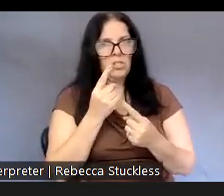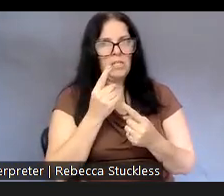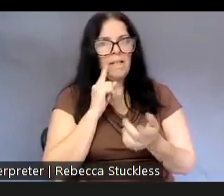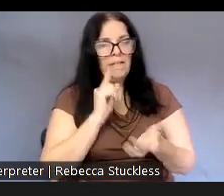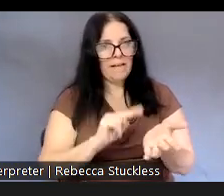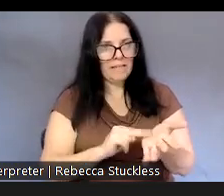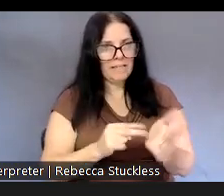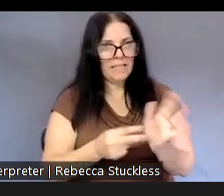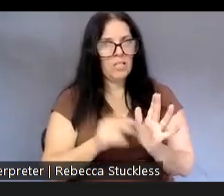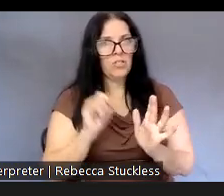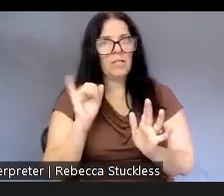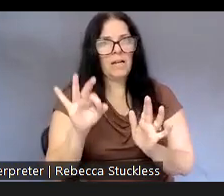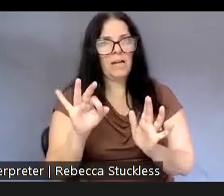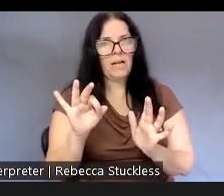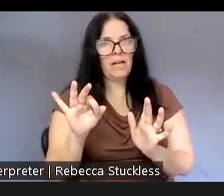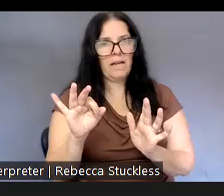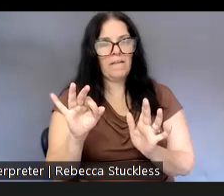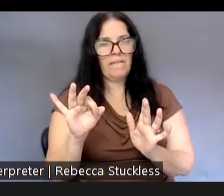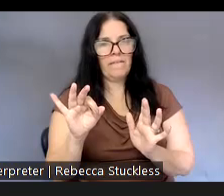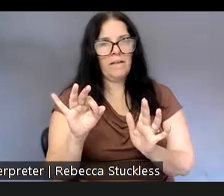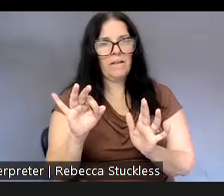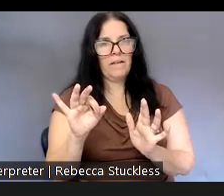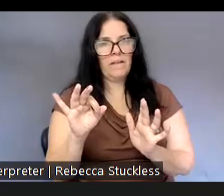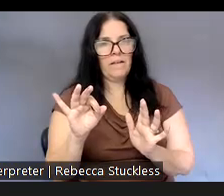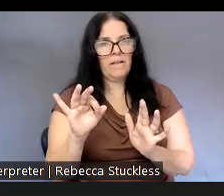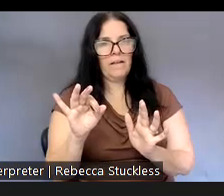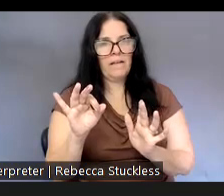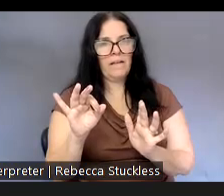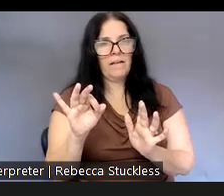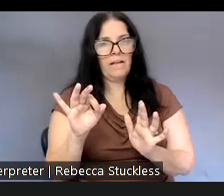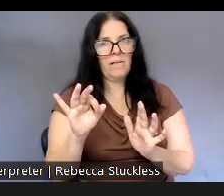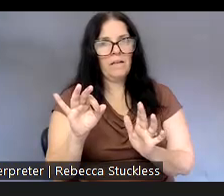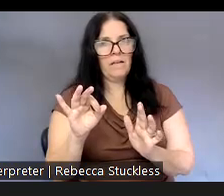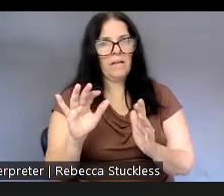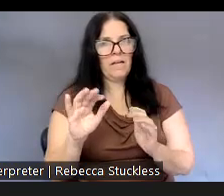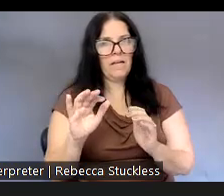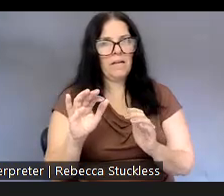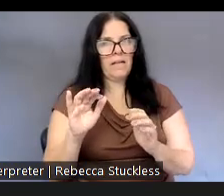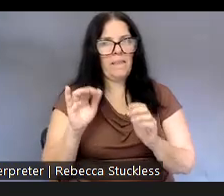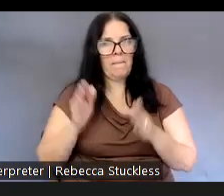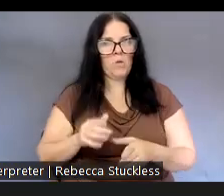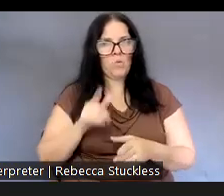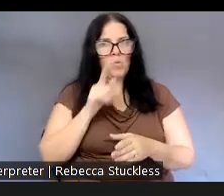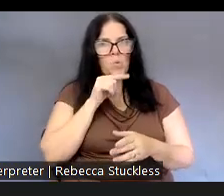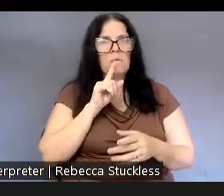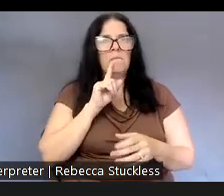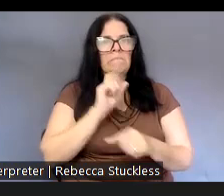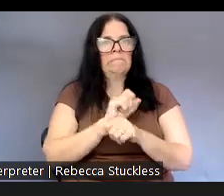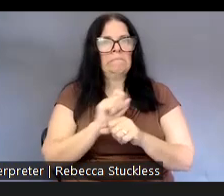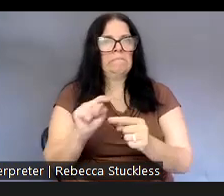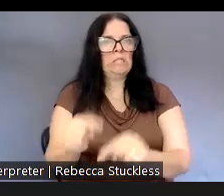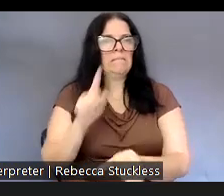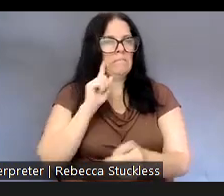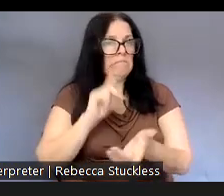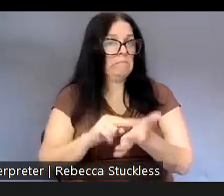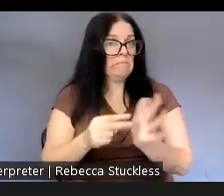intention of the purported perpetrator. And so it fosters and reinforces the